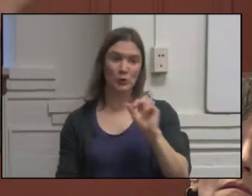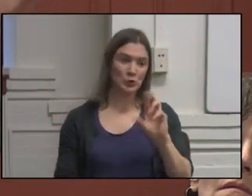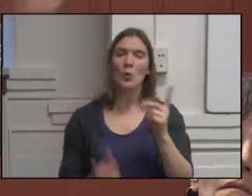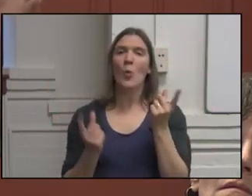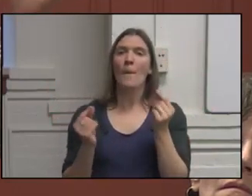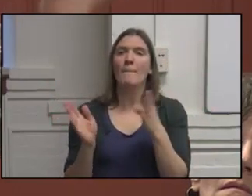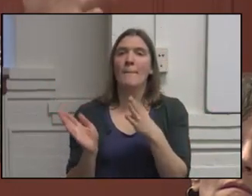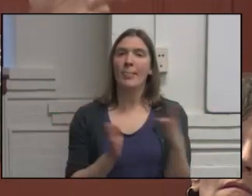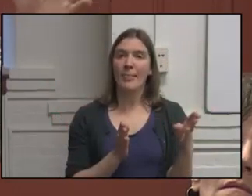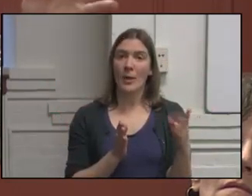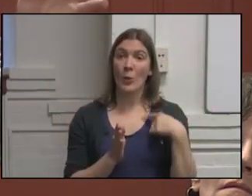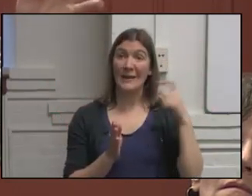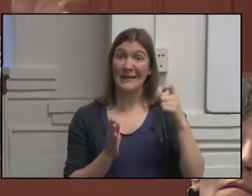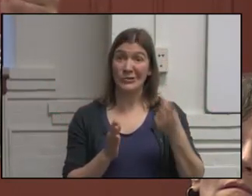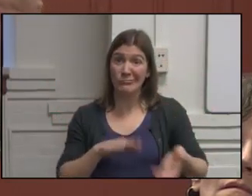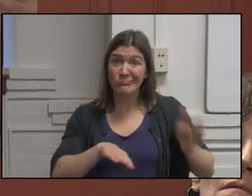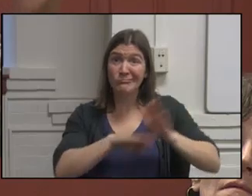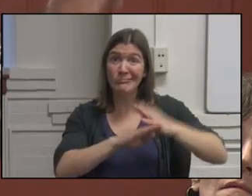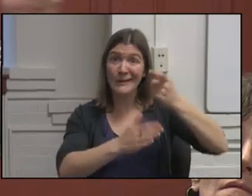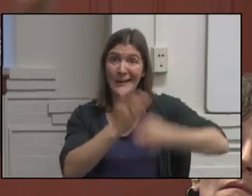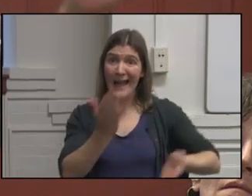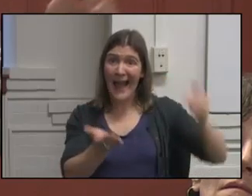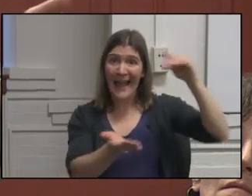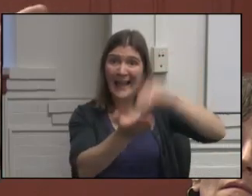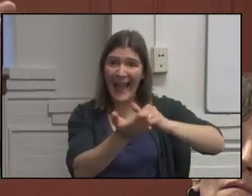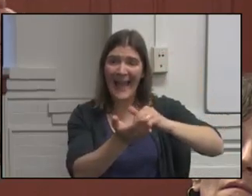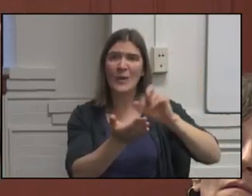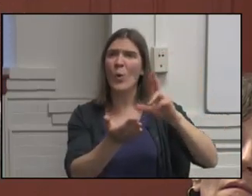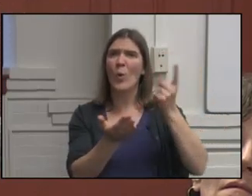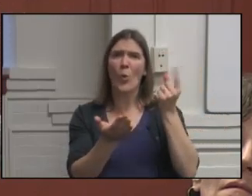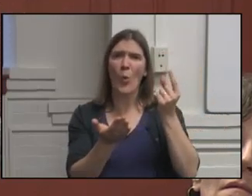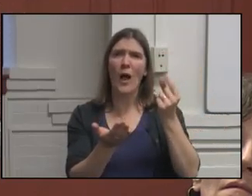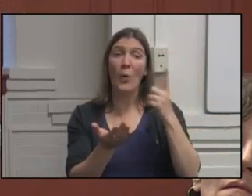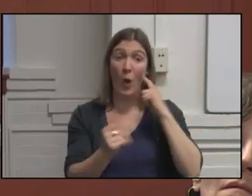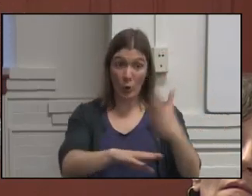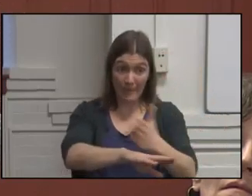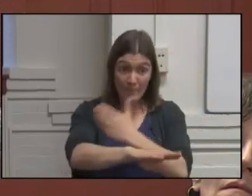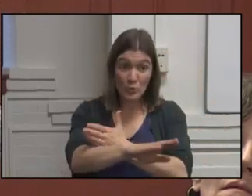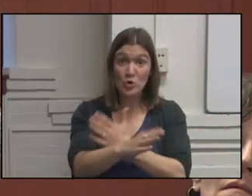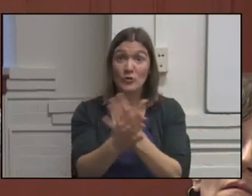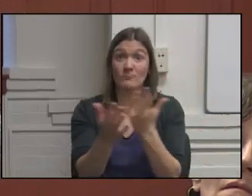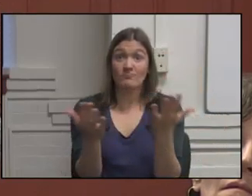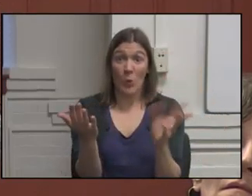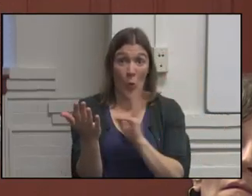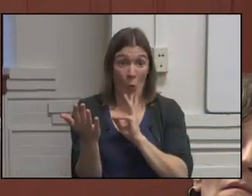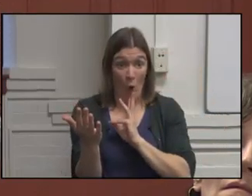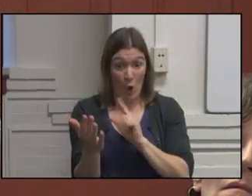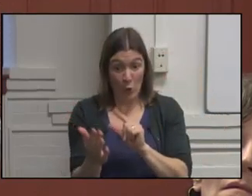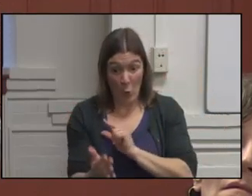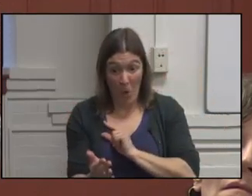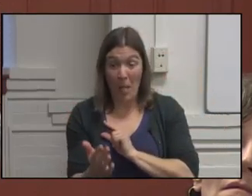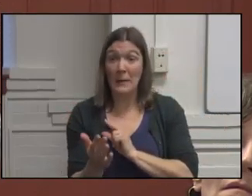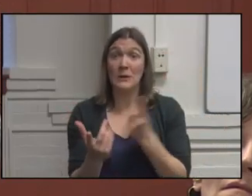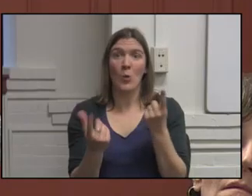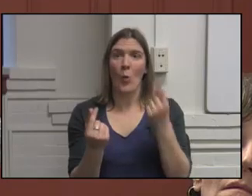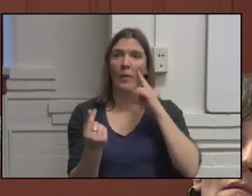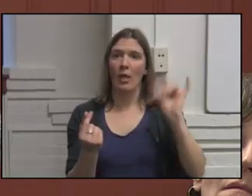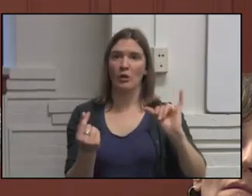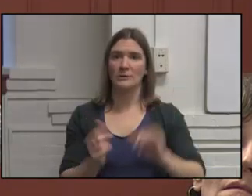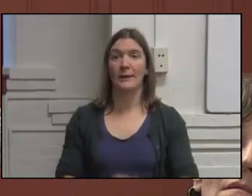much money is going to need to be raised for the projected improvements in the water supply